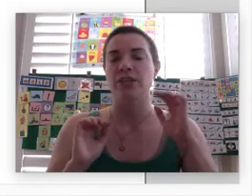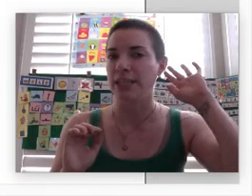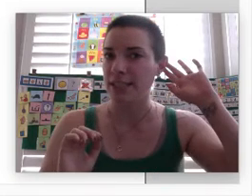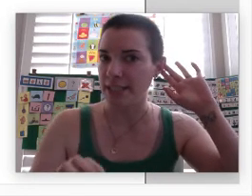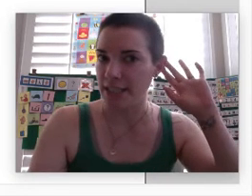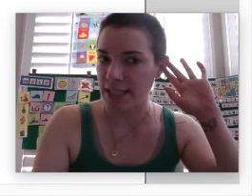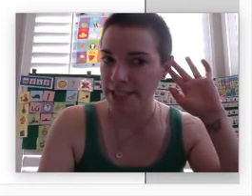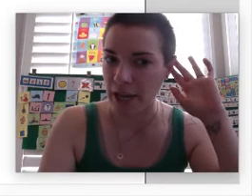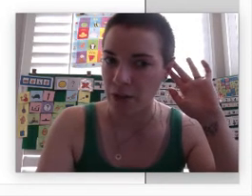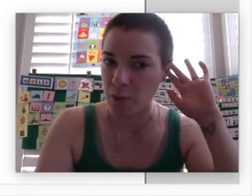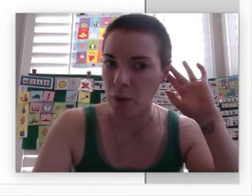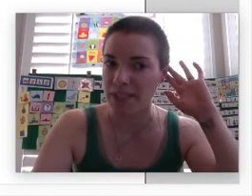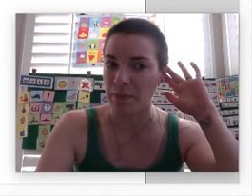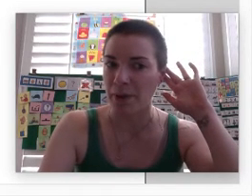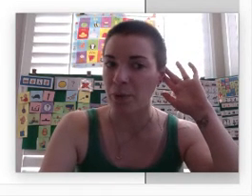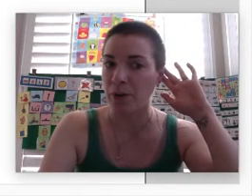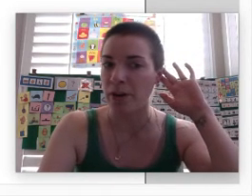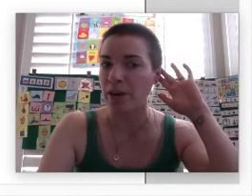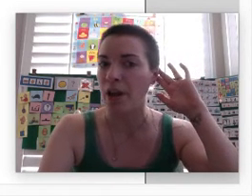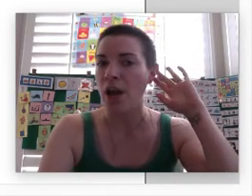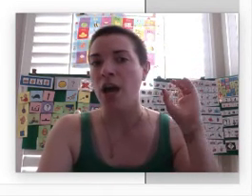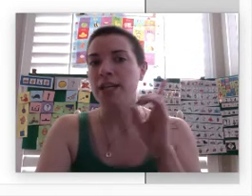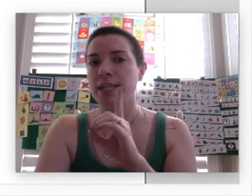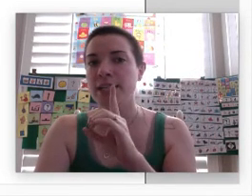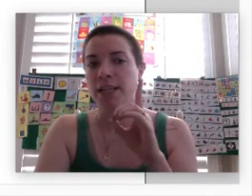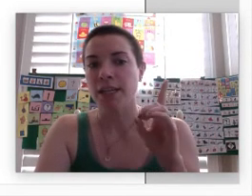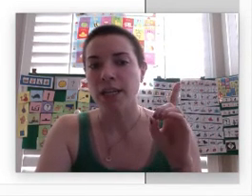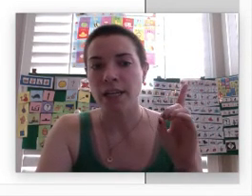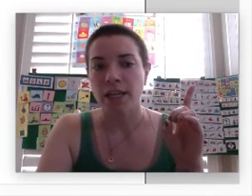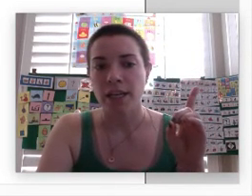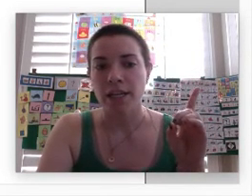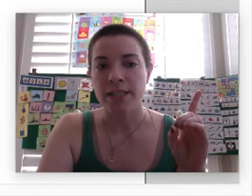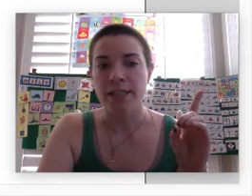Okay, so let's listen to the sounds while we spell the word